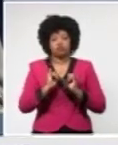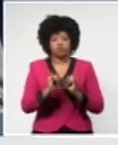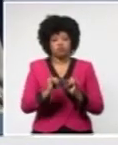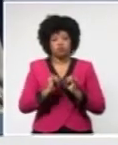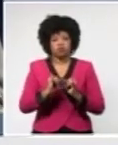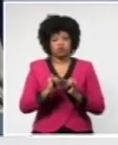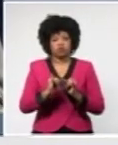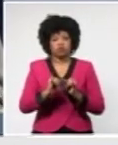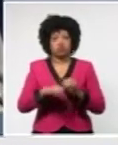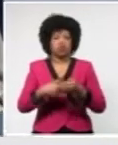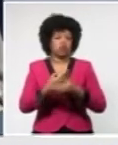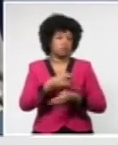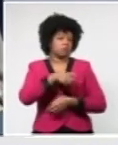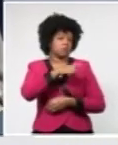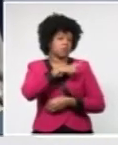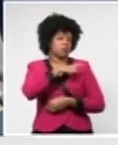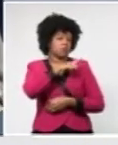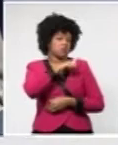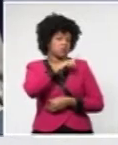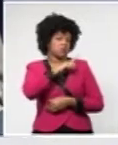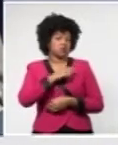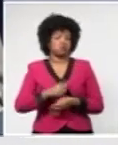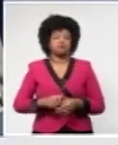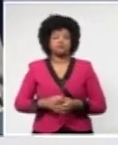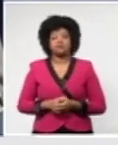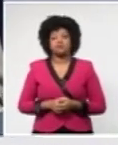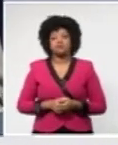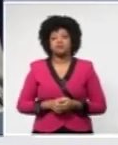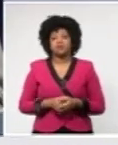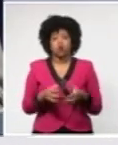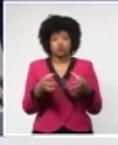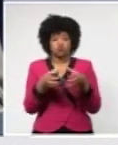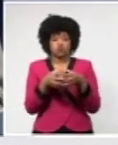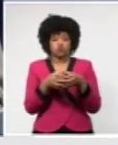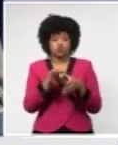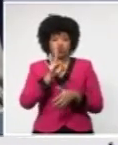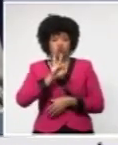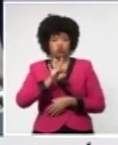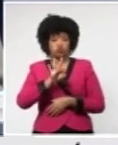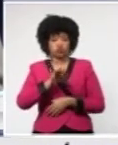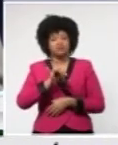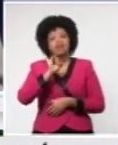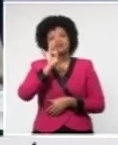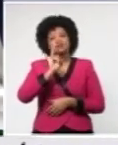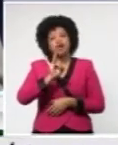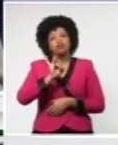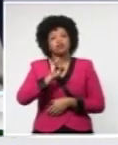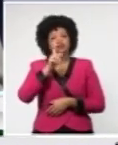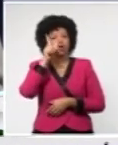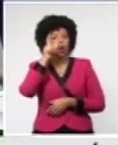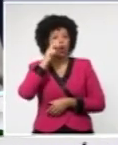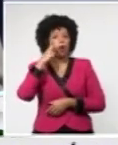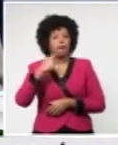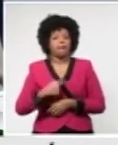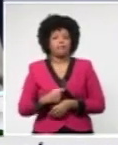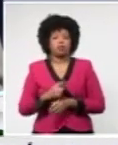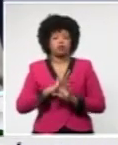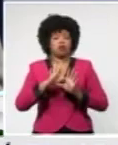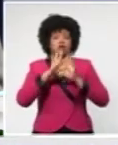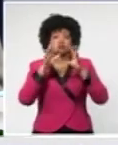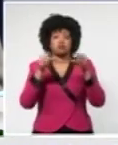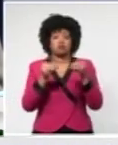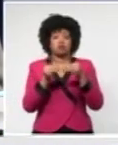Of the 8 cases, 7 are male, for a cumulative of 1,192 male cases,